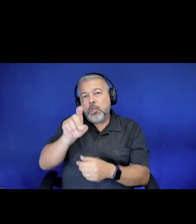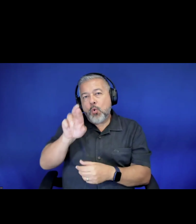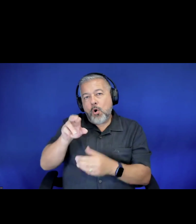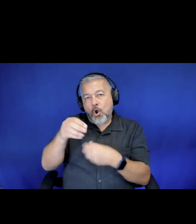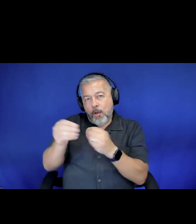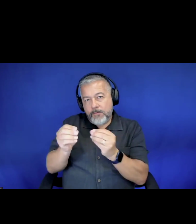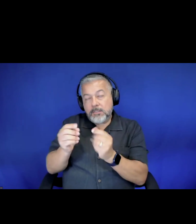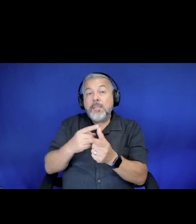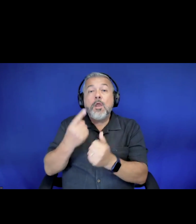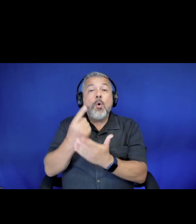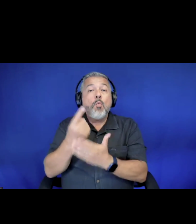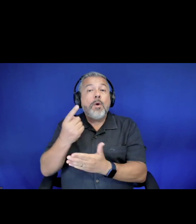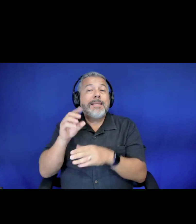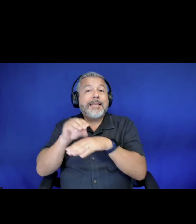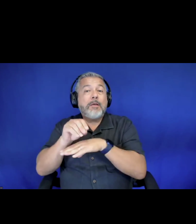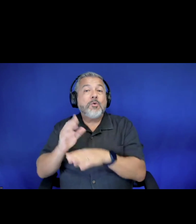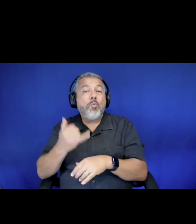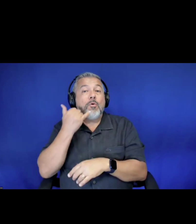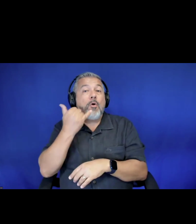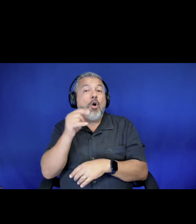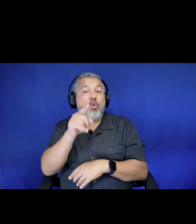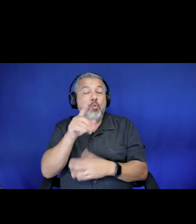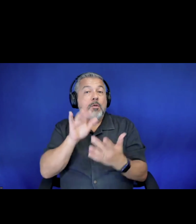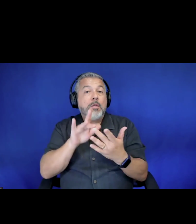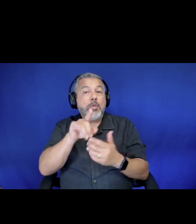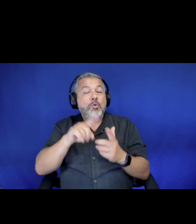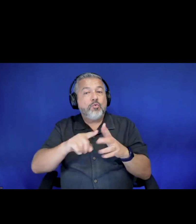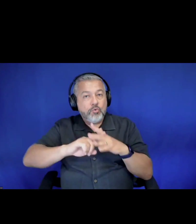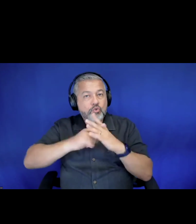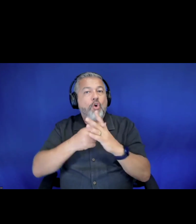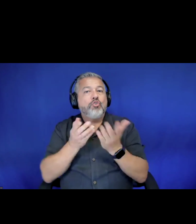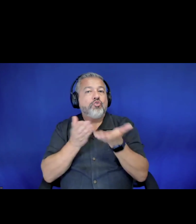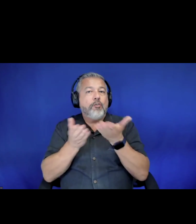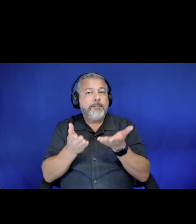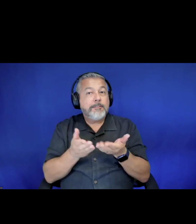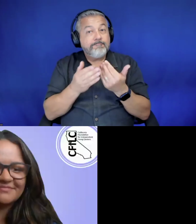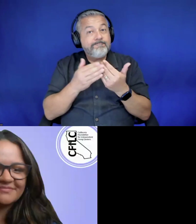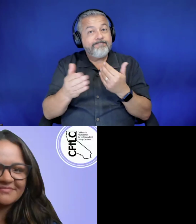call you and reach out to you to get service started.